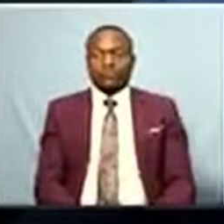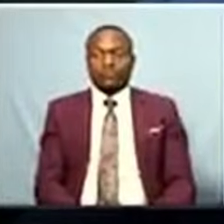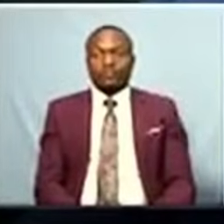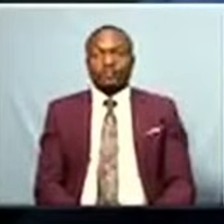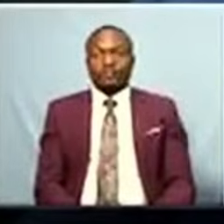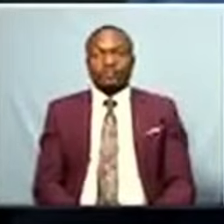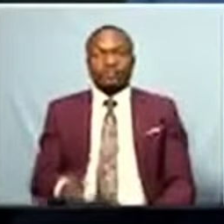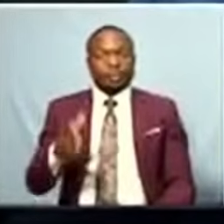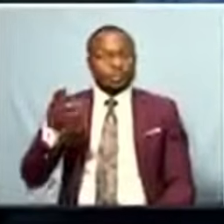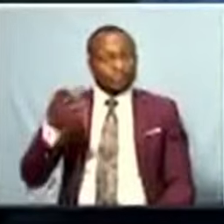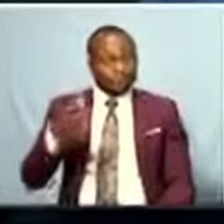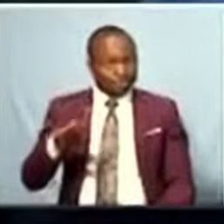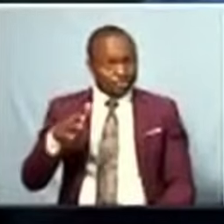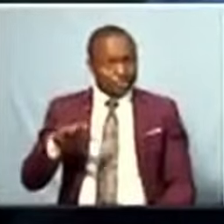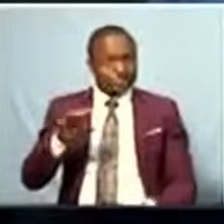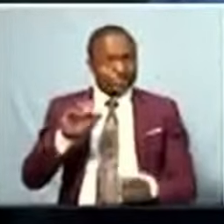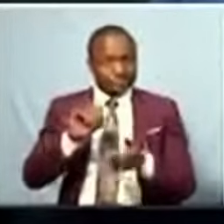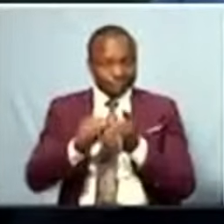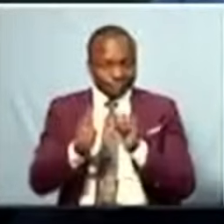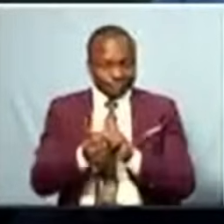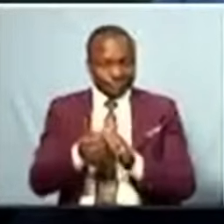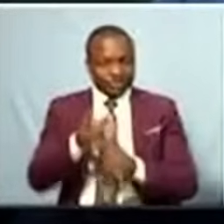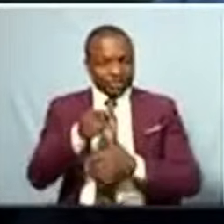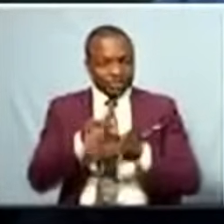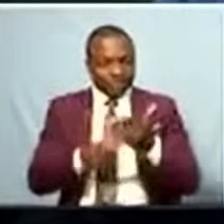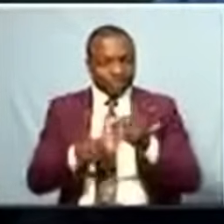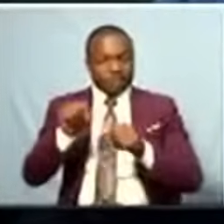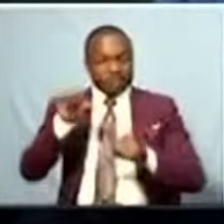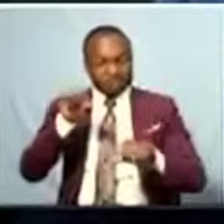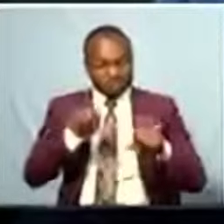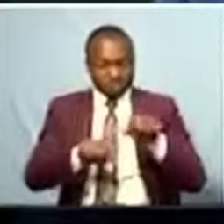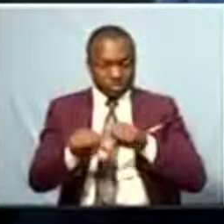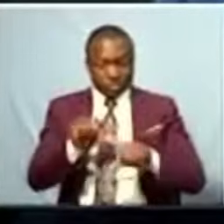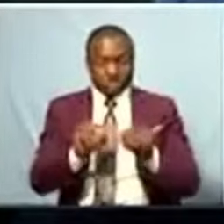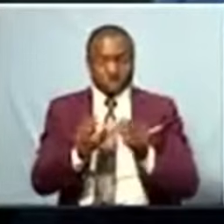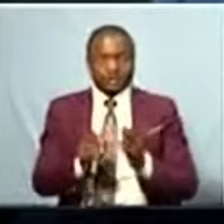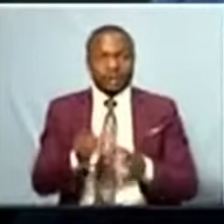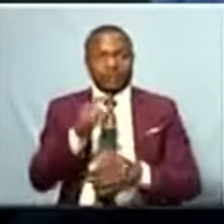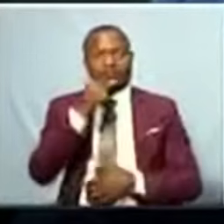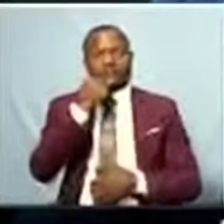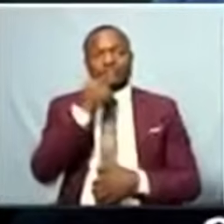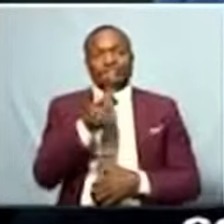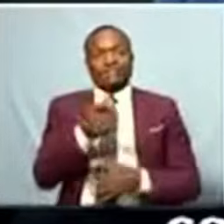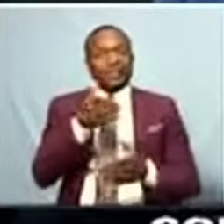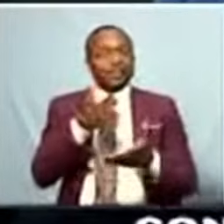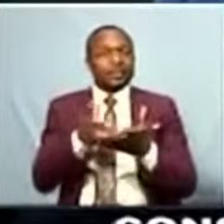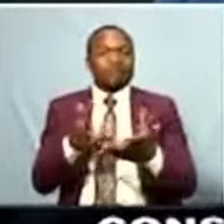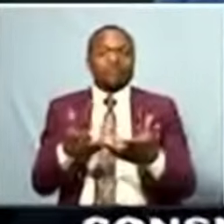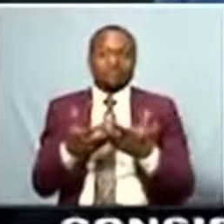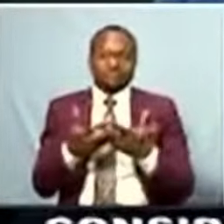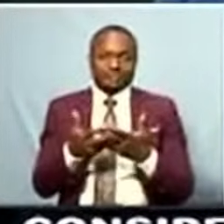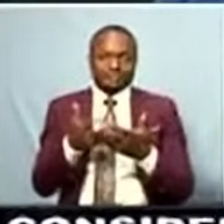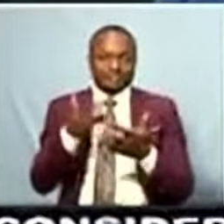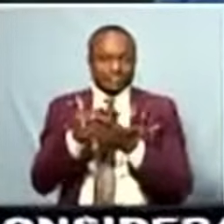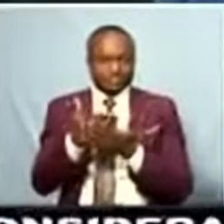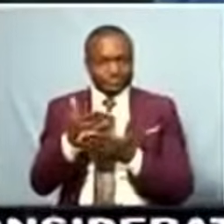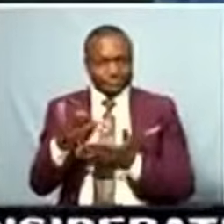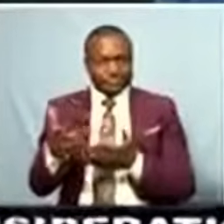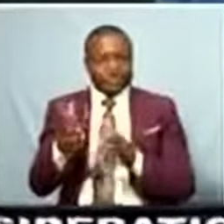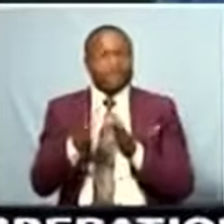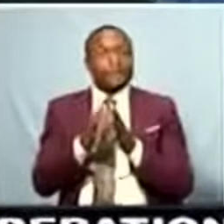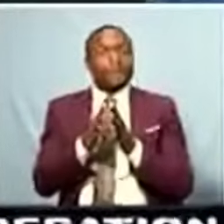The nature of the query is, what the auditor is querying is these machines which were bought at such